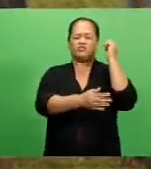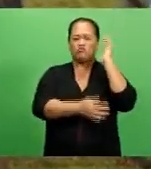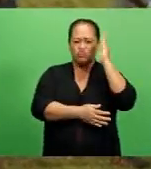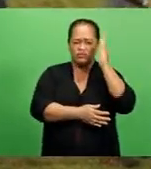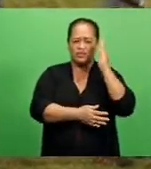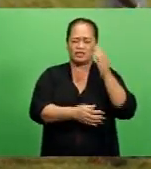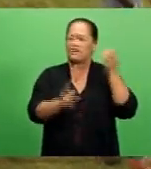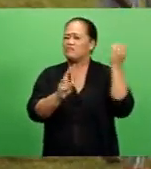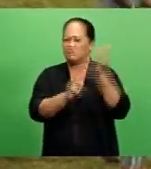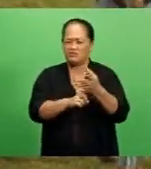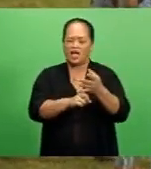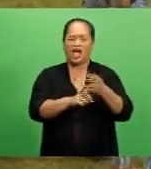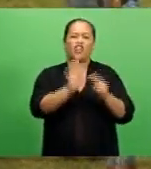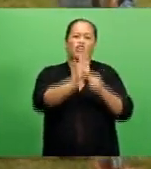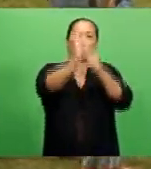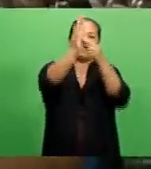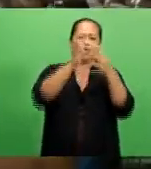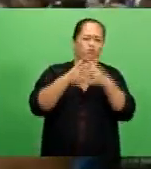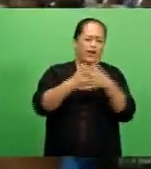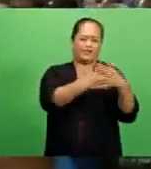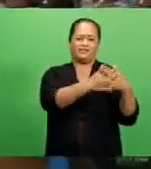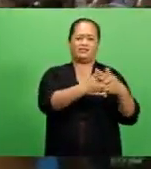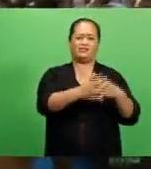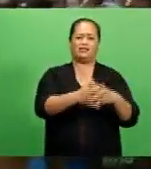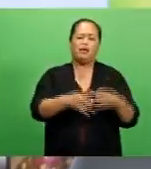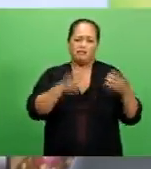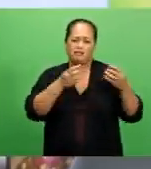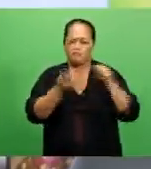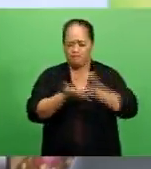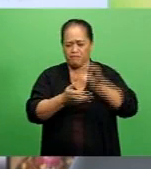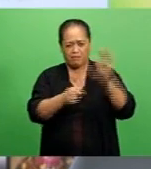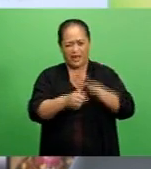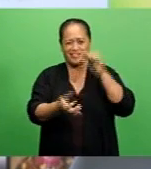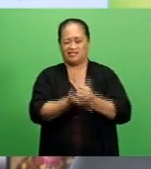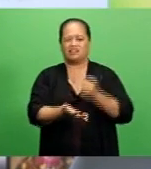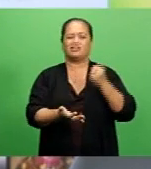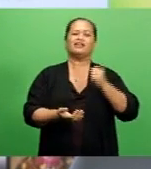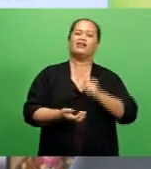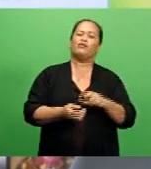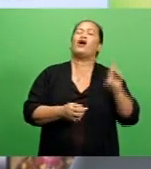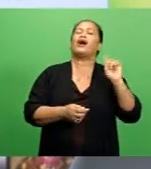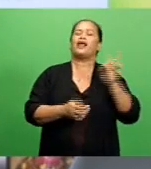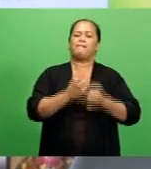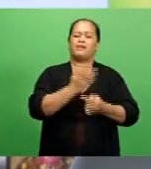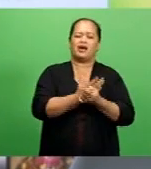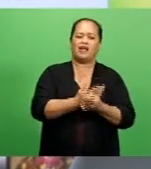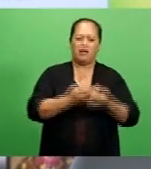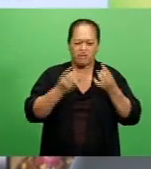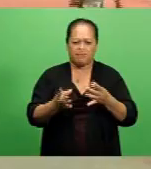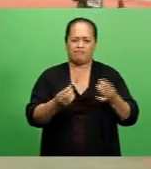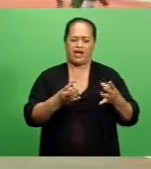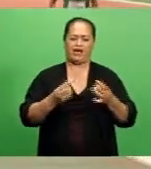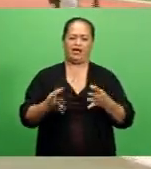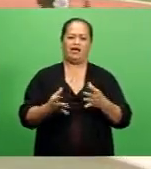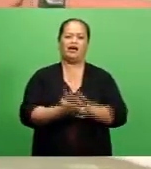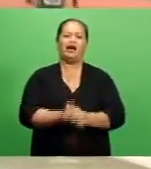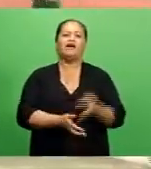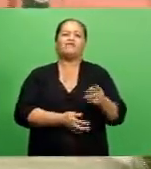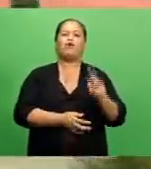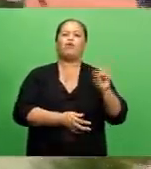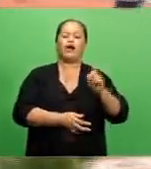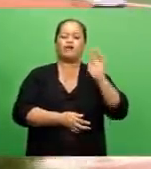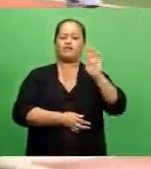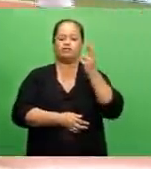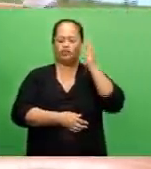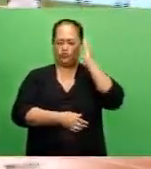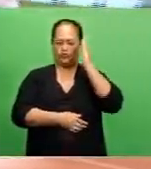and west, to make sure they are ready for children before the 18th. Dr. Jokan says once this is done, they can then meet